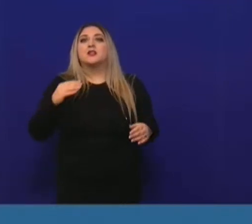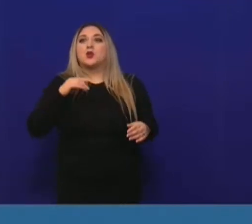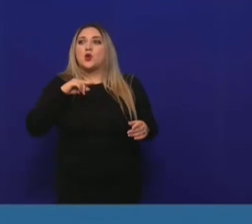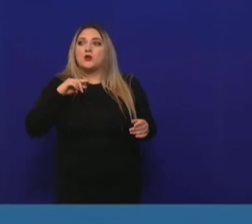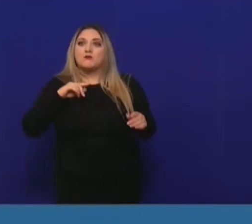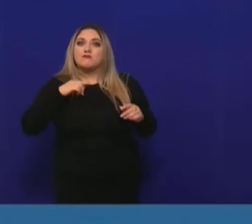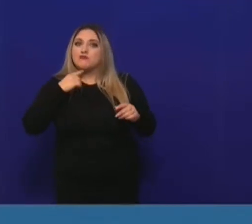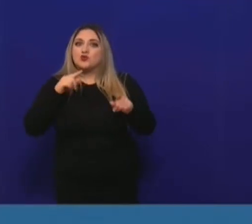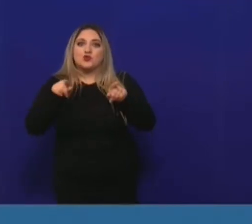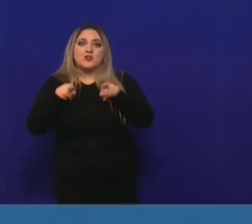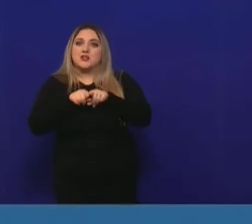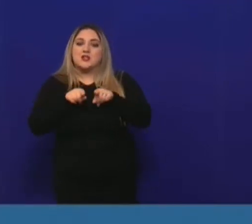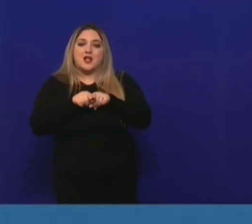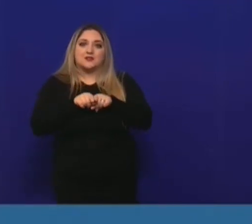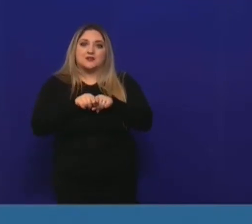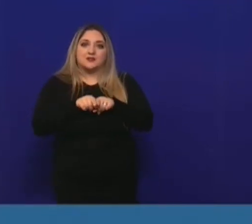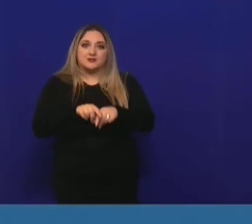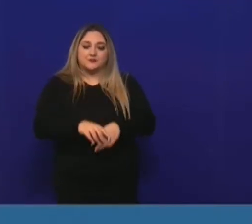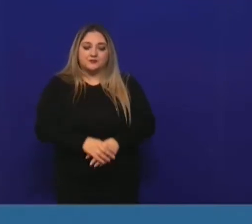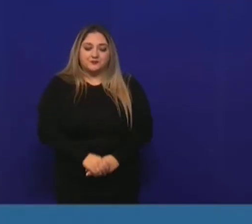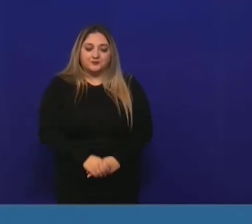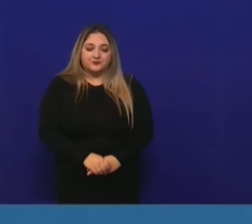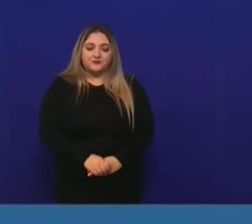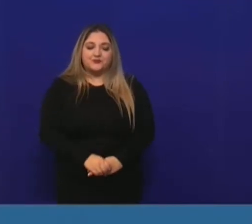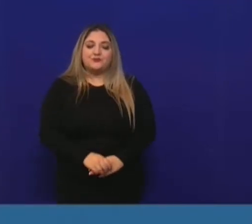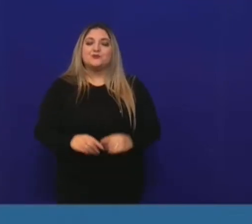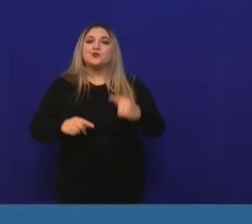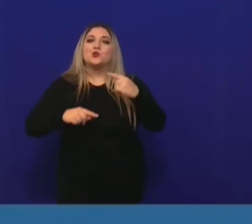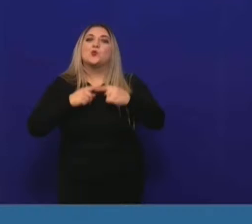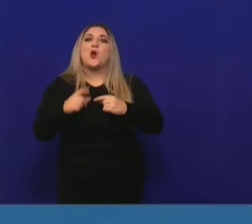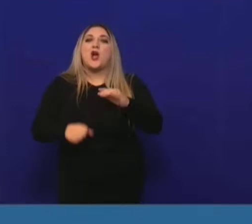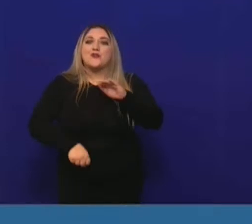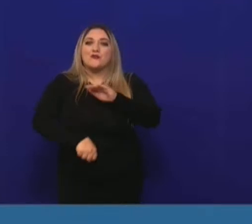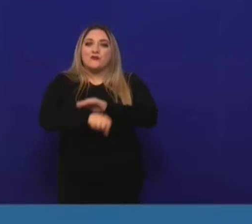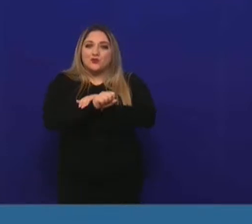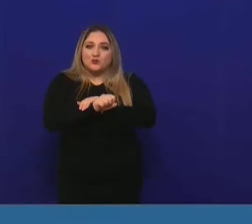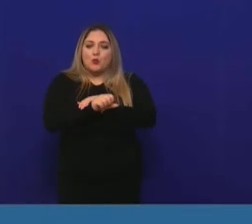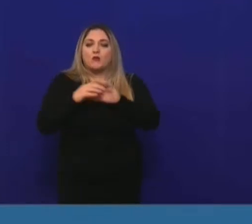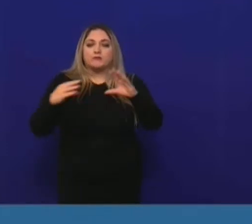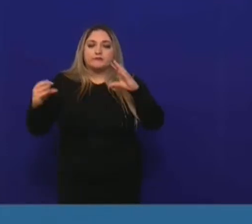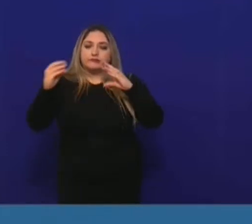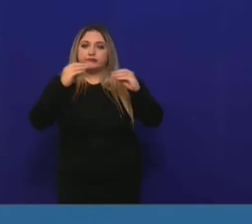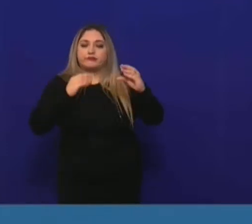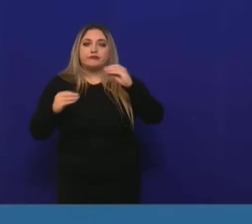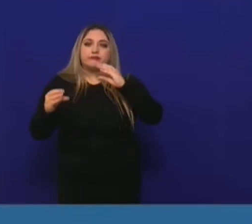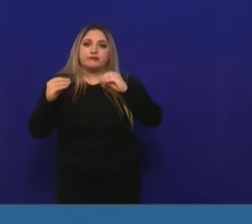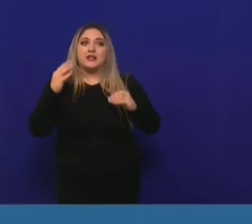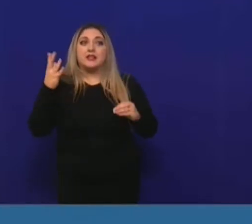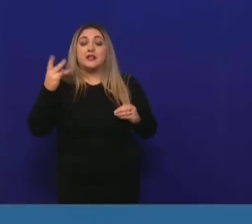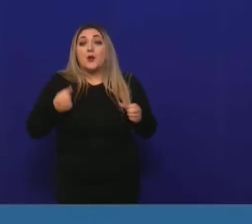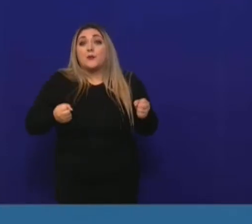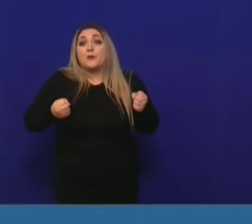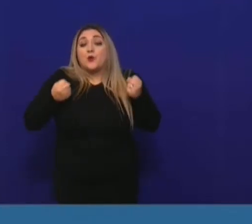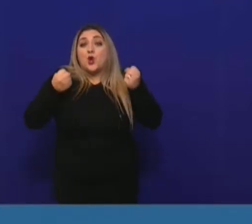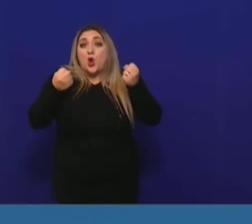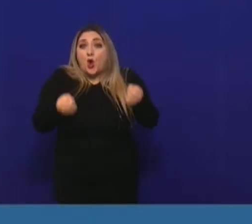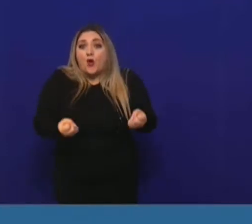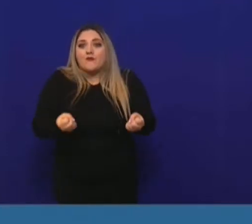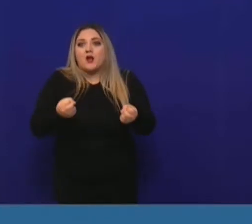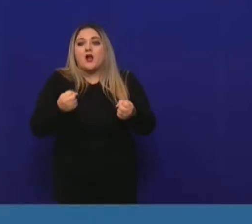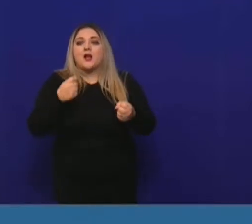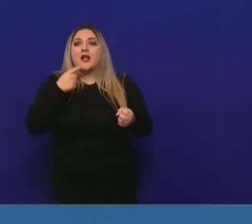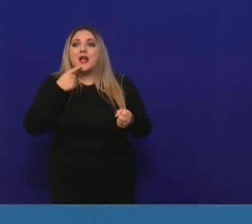active cases. Fuq il-futbol din hija diskussjoni li ilha għaddejja, aħna kemm stajna preservajna l-isport għaliex